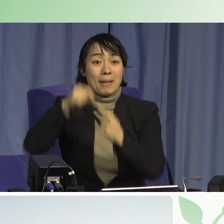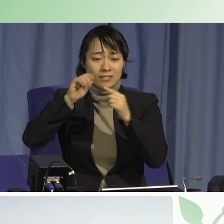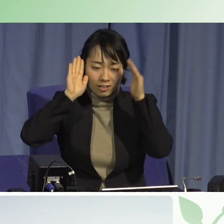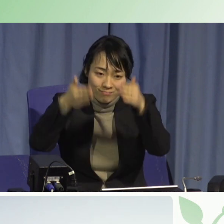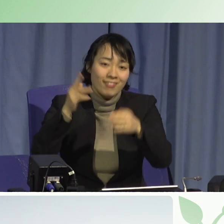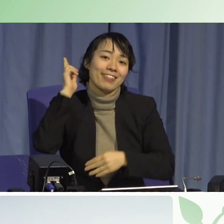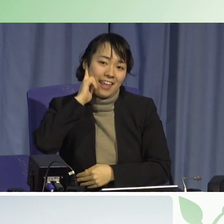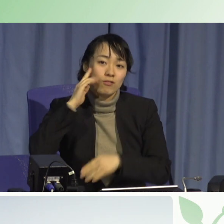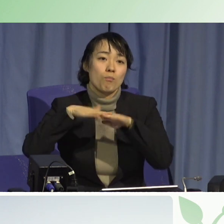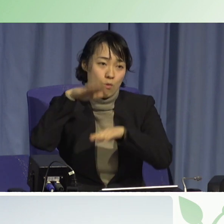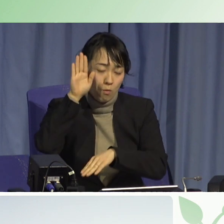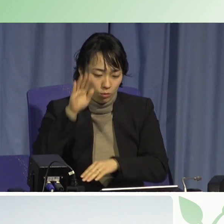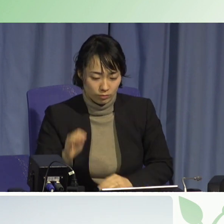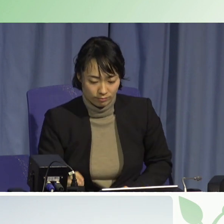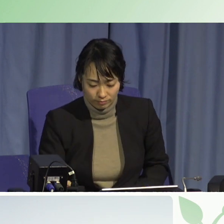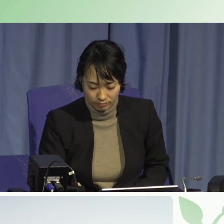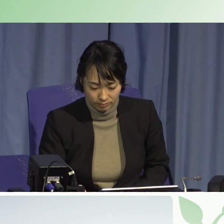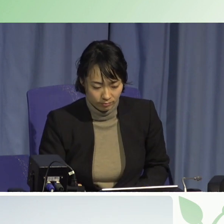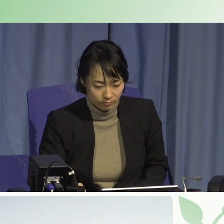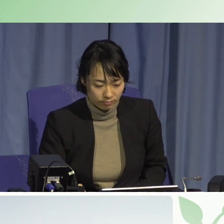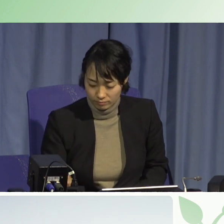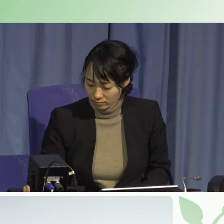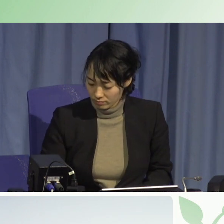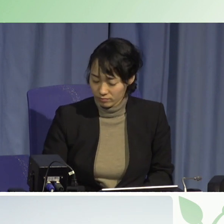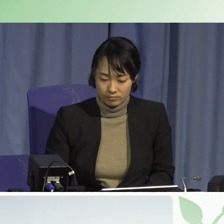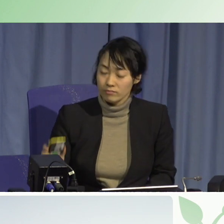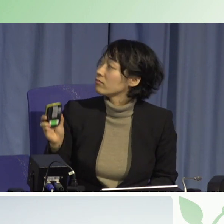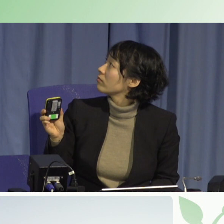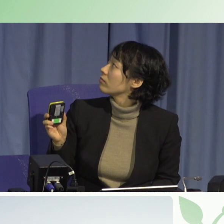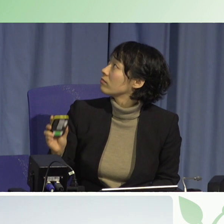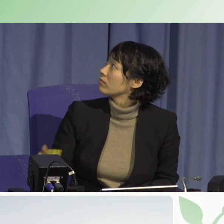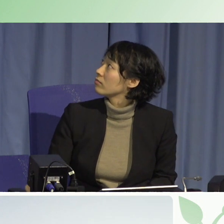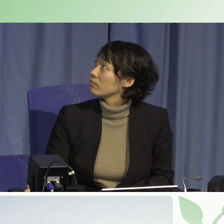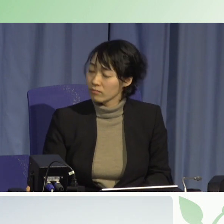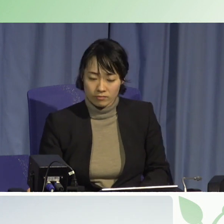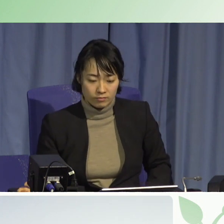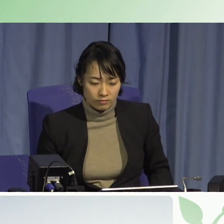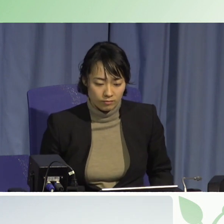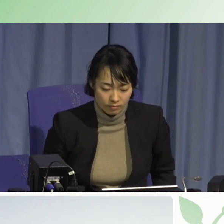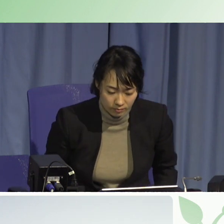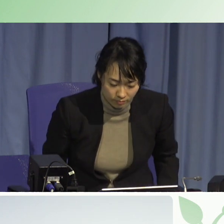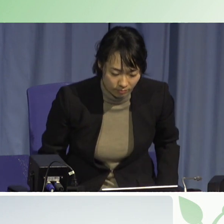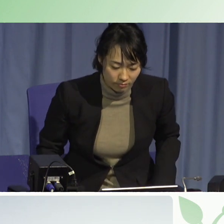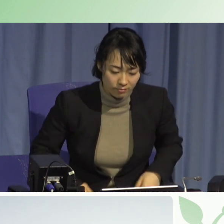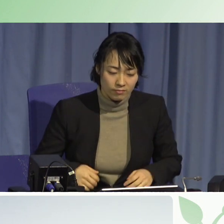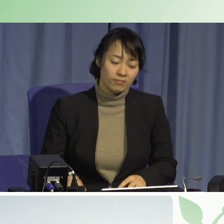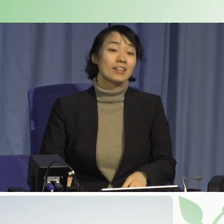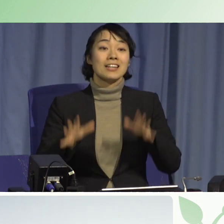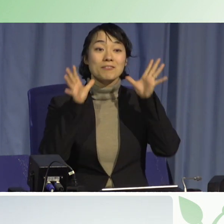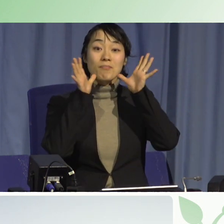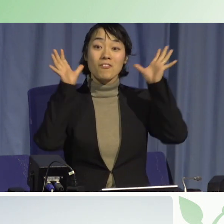And we also have some programs, especially focusing on deaf-related areas.